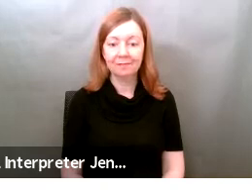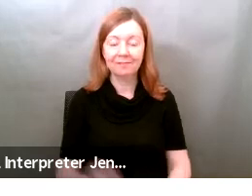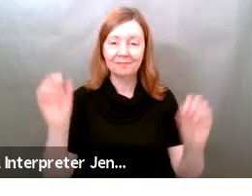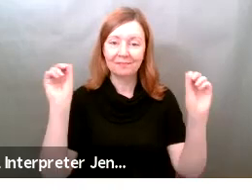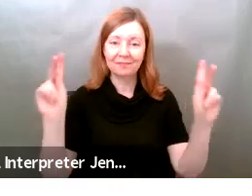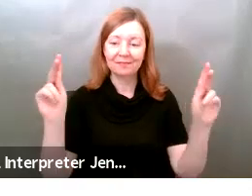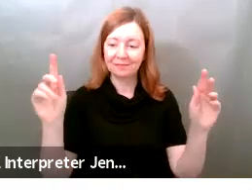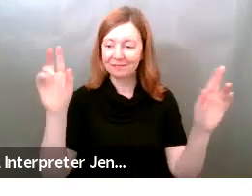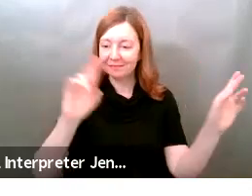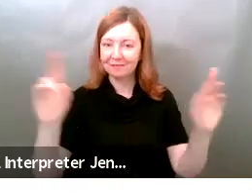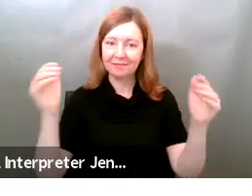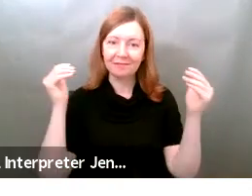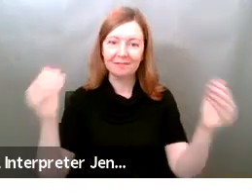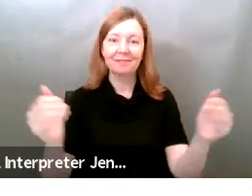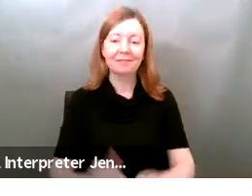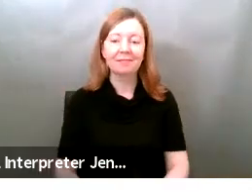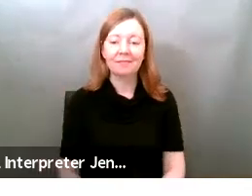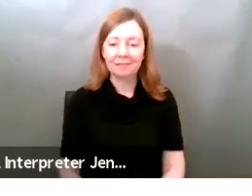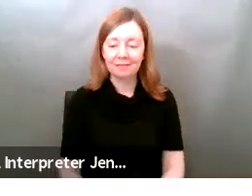Okay, I think we are ready to get started.